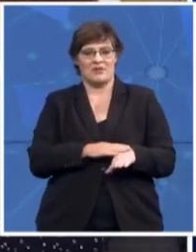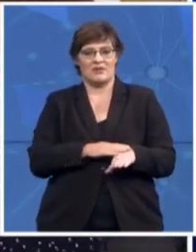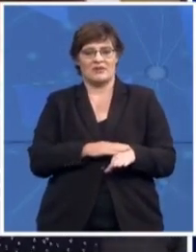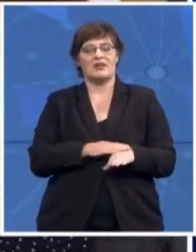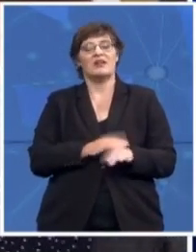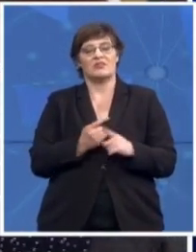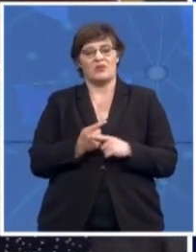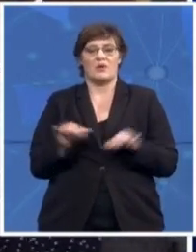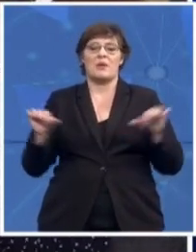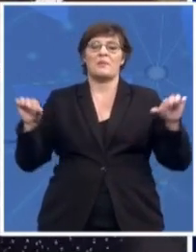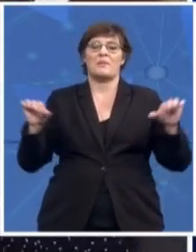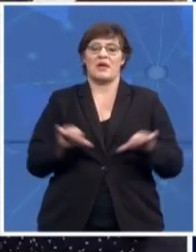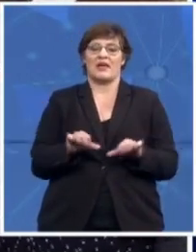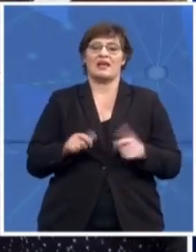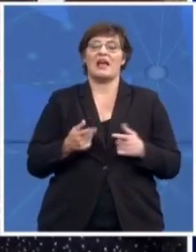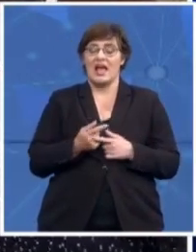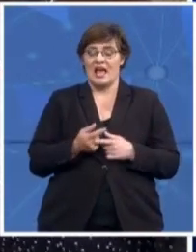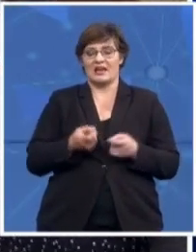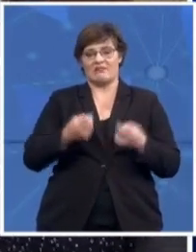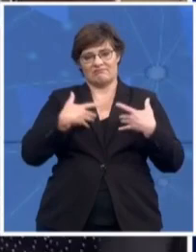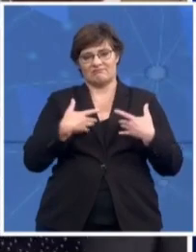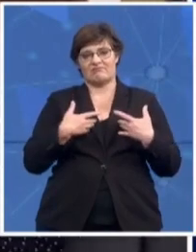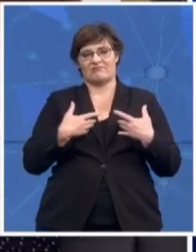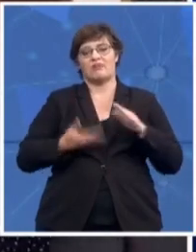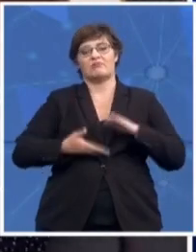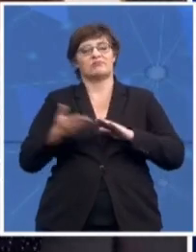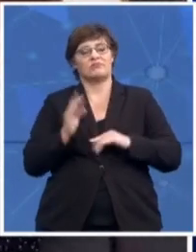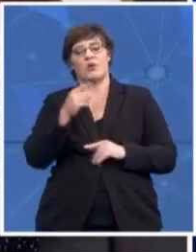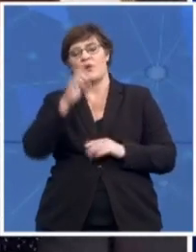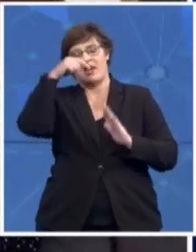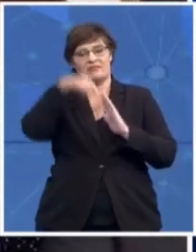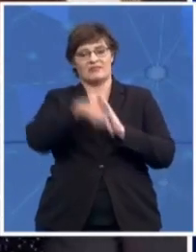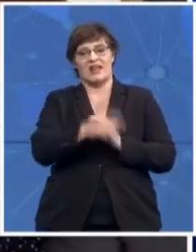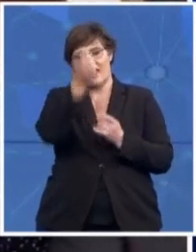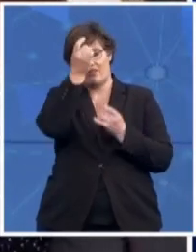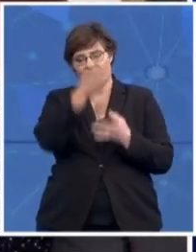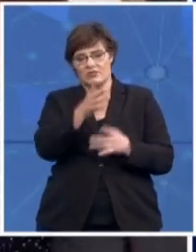granular details in terms of this district development model. Jayed Paulse, thank you.